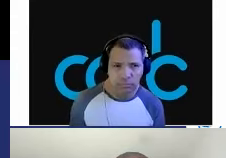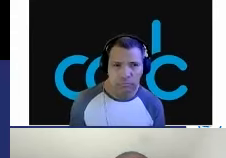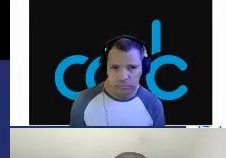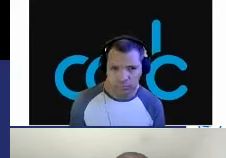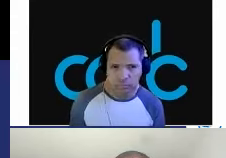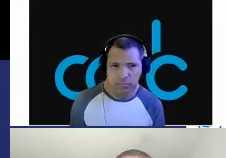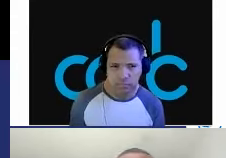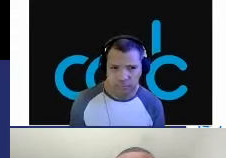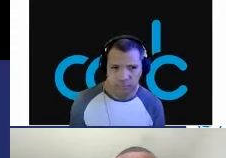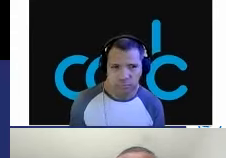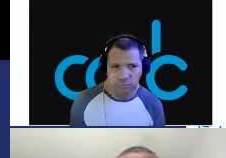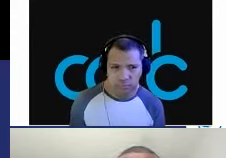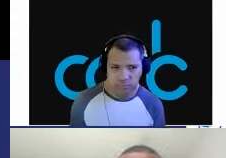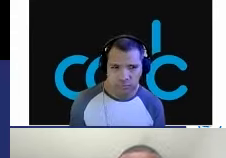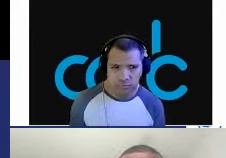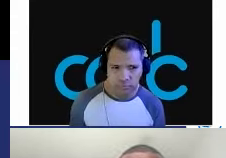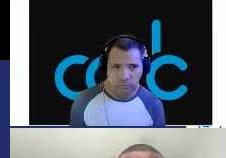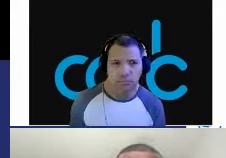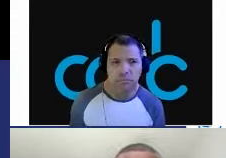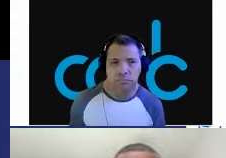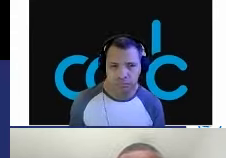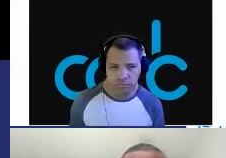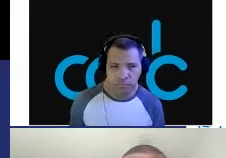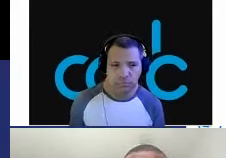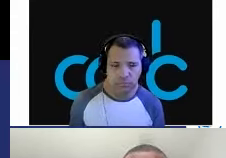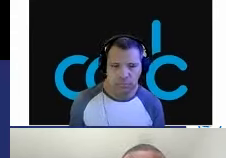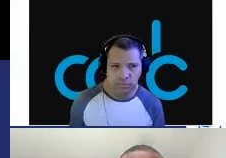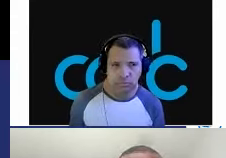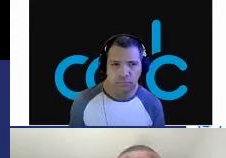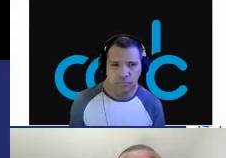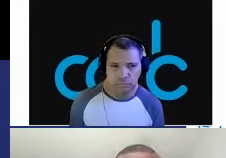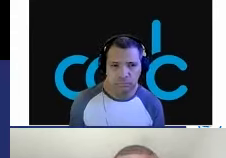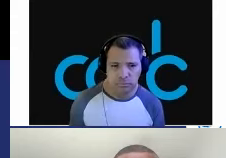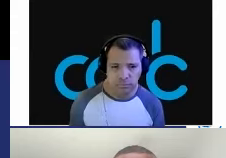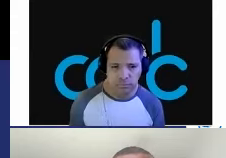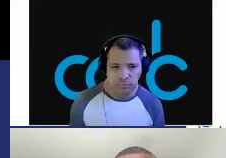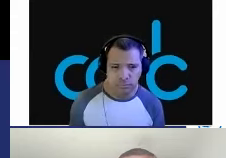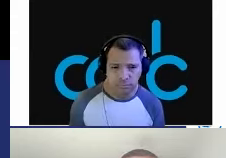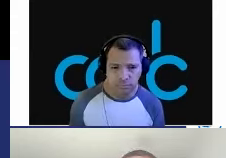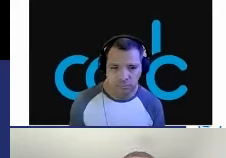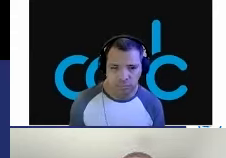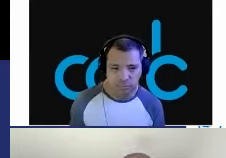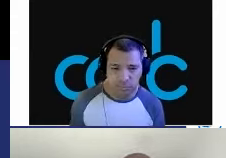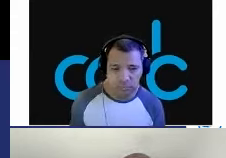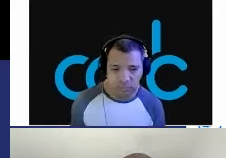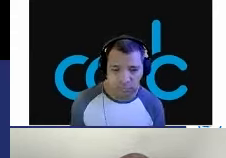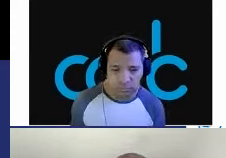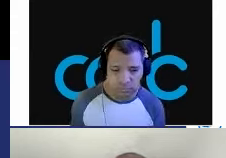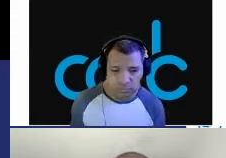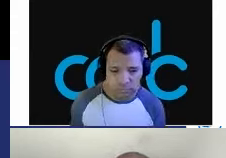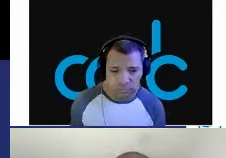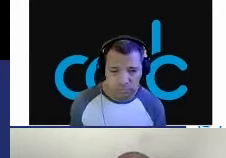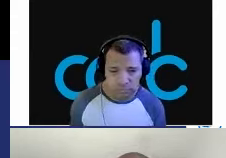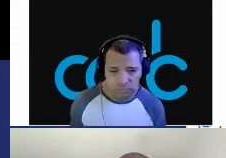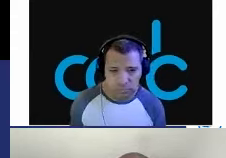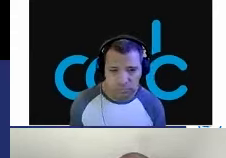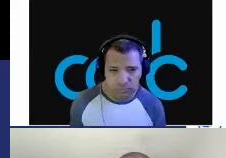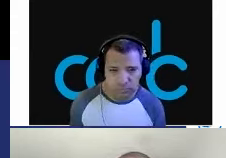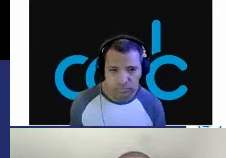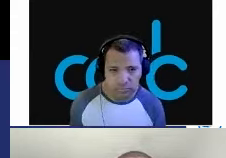nuances of terminology that can really make or break how we engage with populations, because if we say